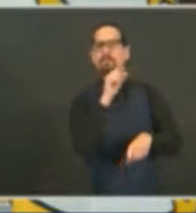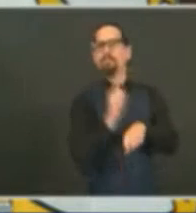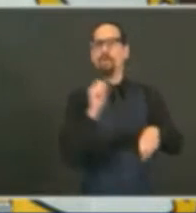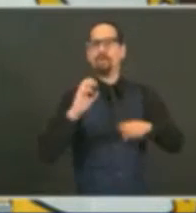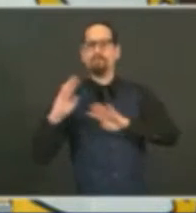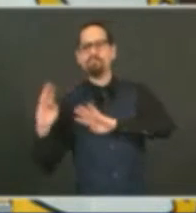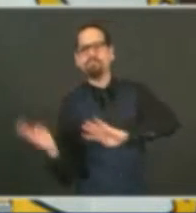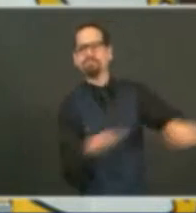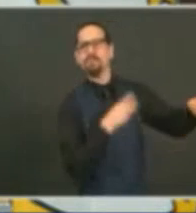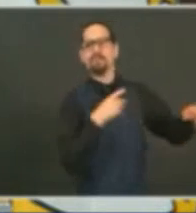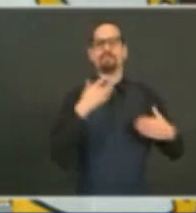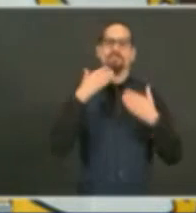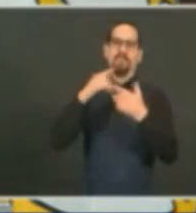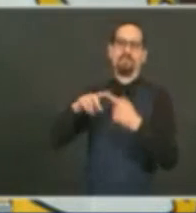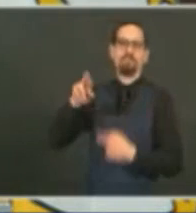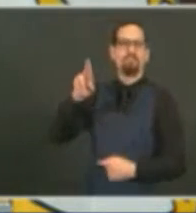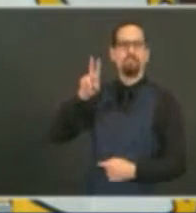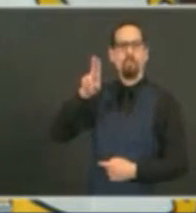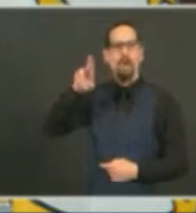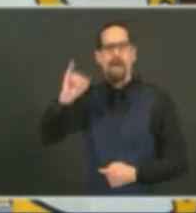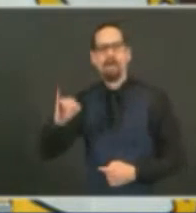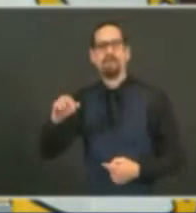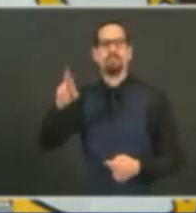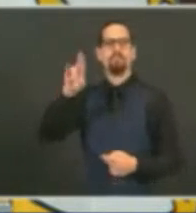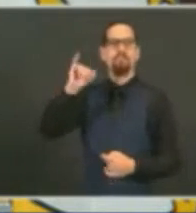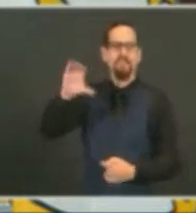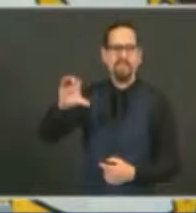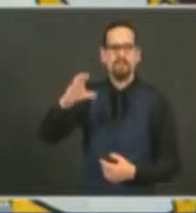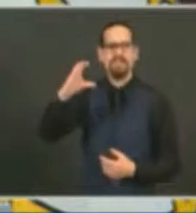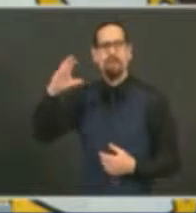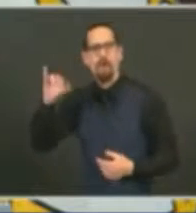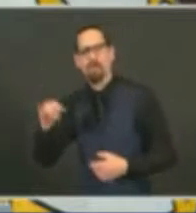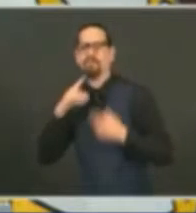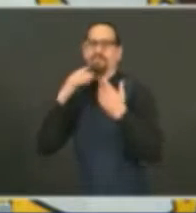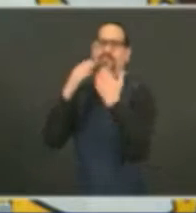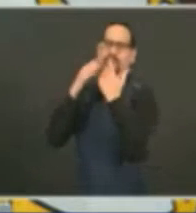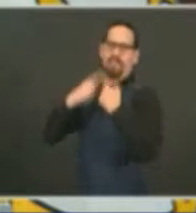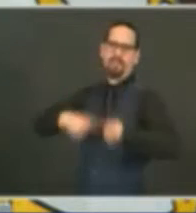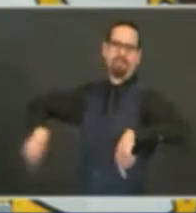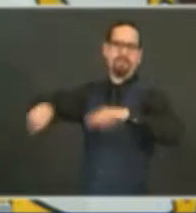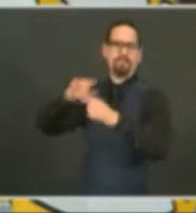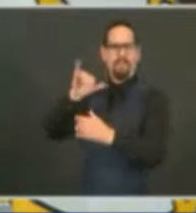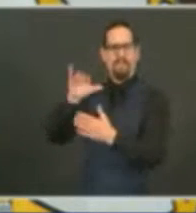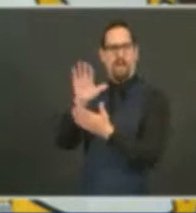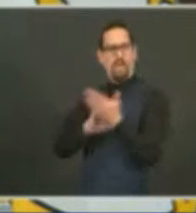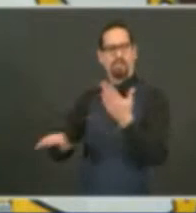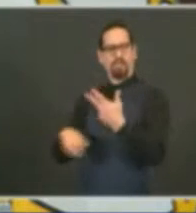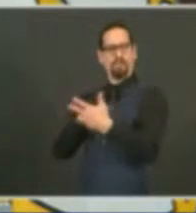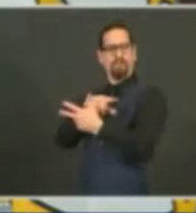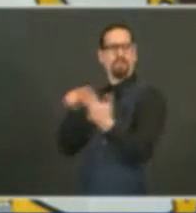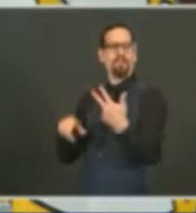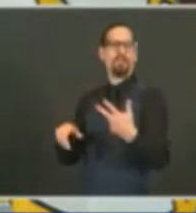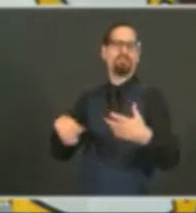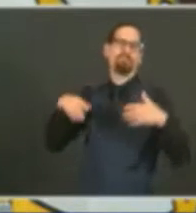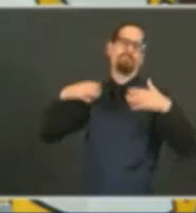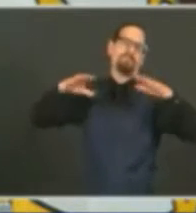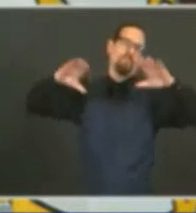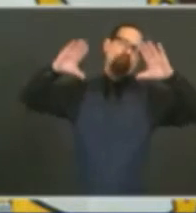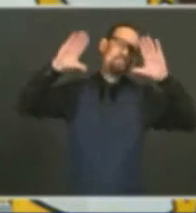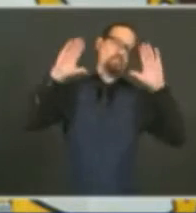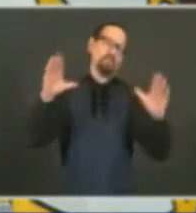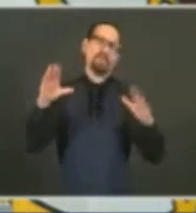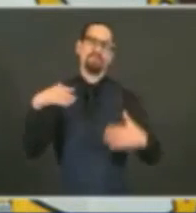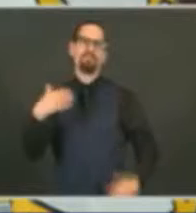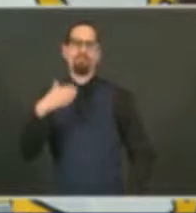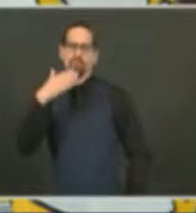URI, CCRI, and RIC. Good news, those three colleges have top-notch nursing programs, of which I am so